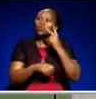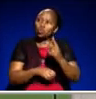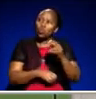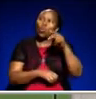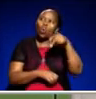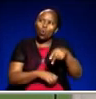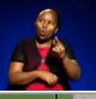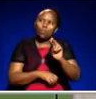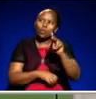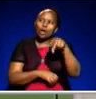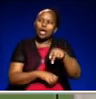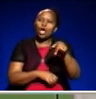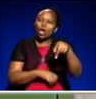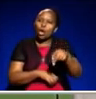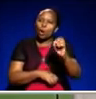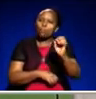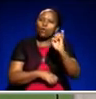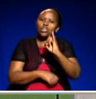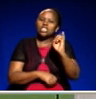prepositions. Lana, can you say that?